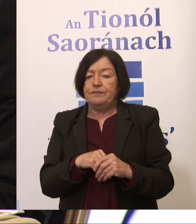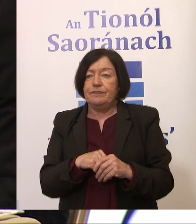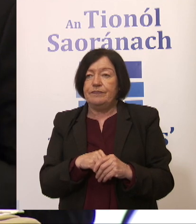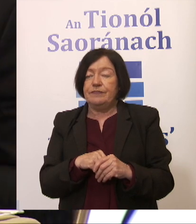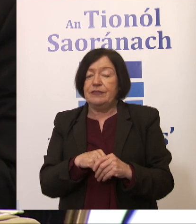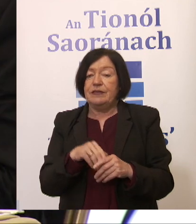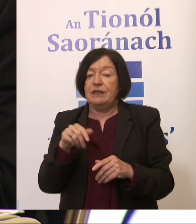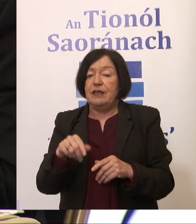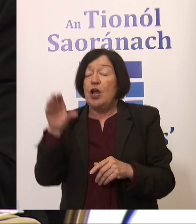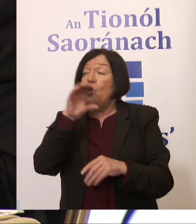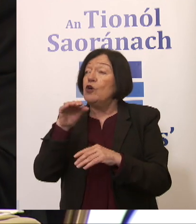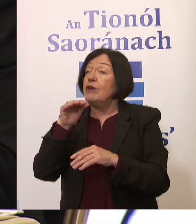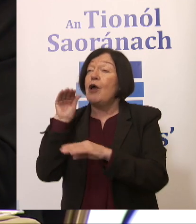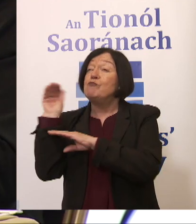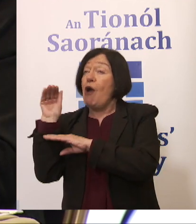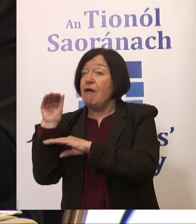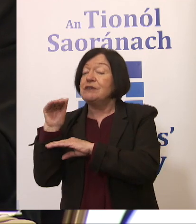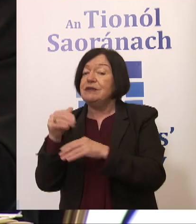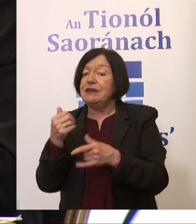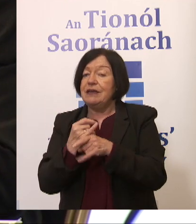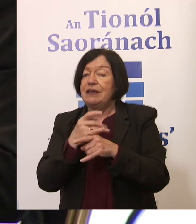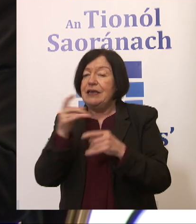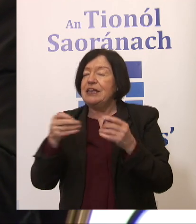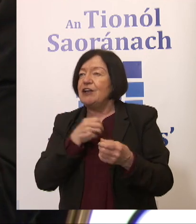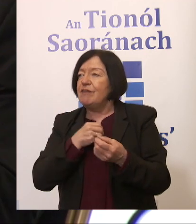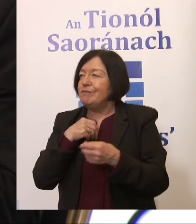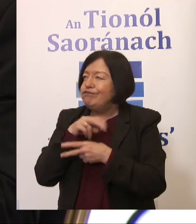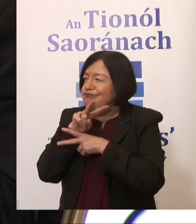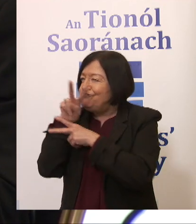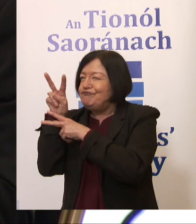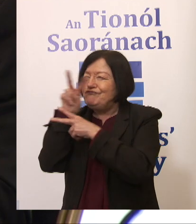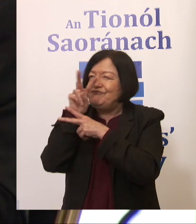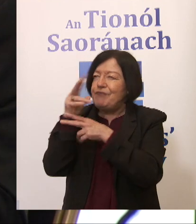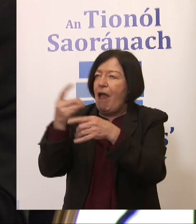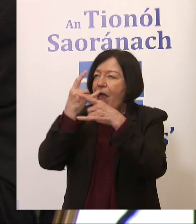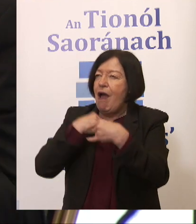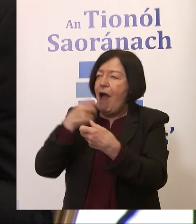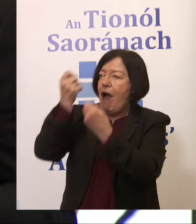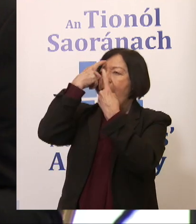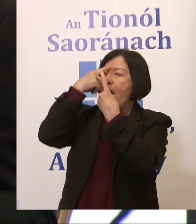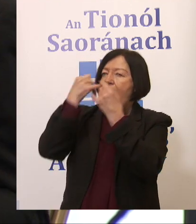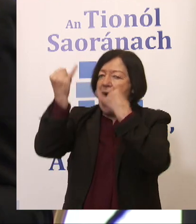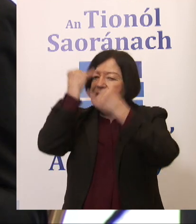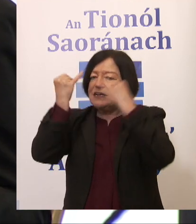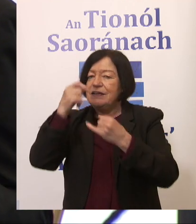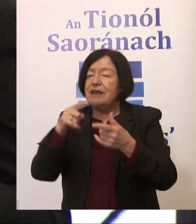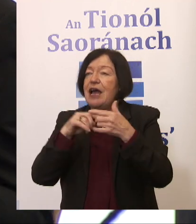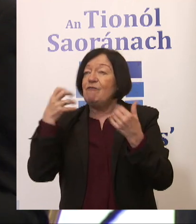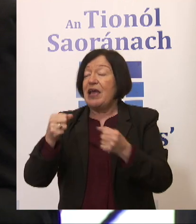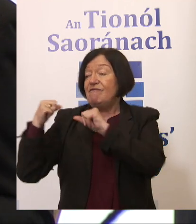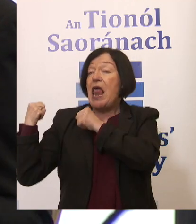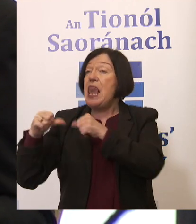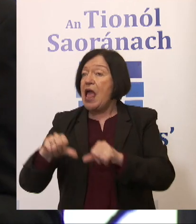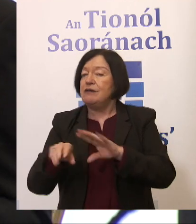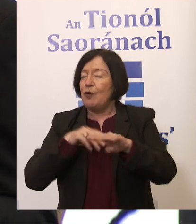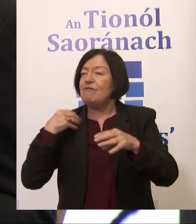I always think looking abroad is useful for inspiration and getting ideas, but I think we have to also think about, we have a legacy here in Ireland, we have a